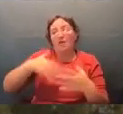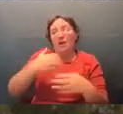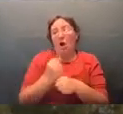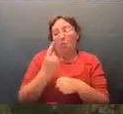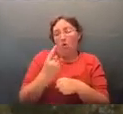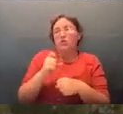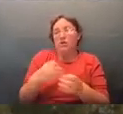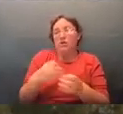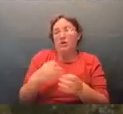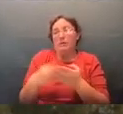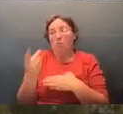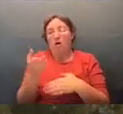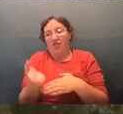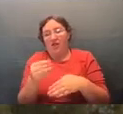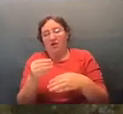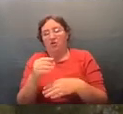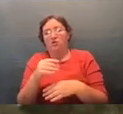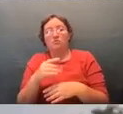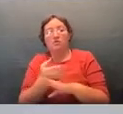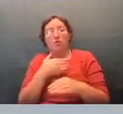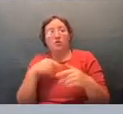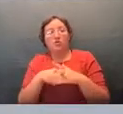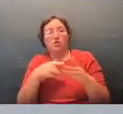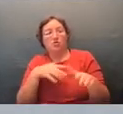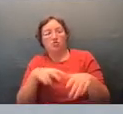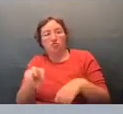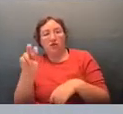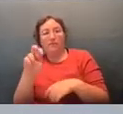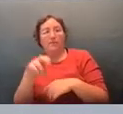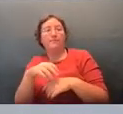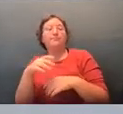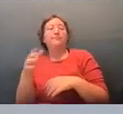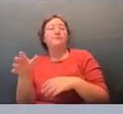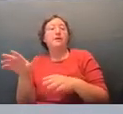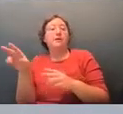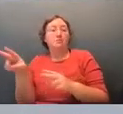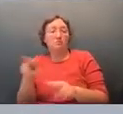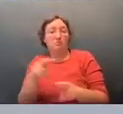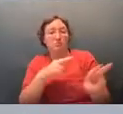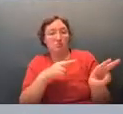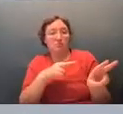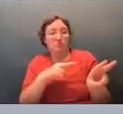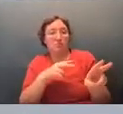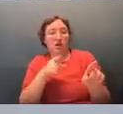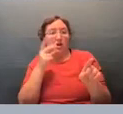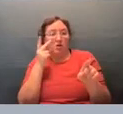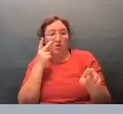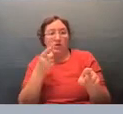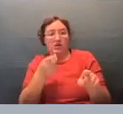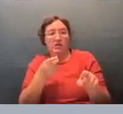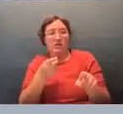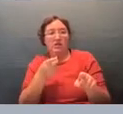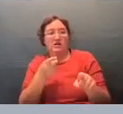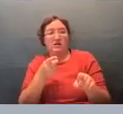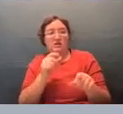already. If we look here to the east, we are going to